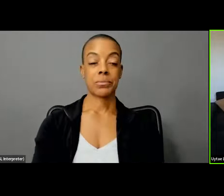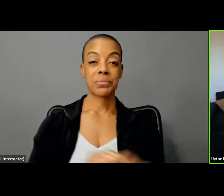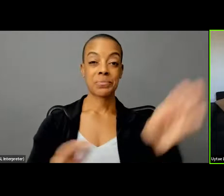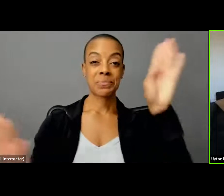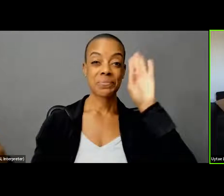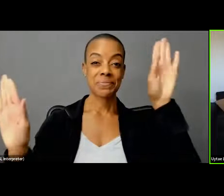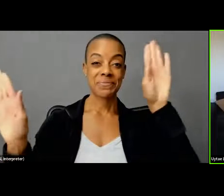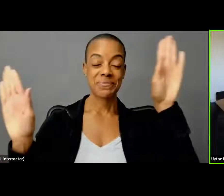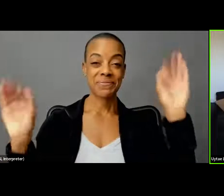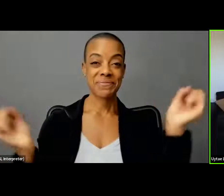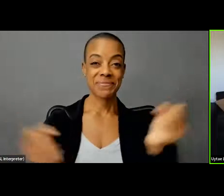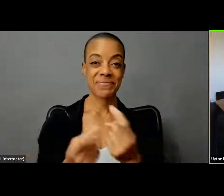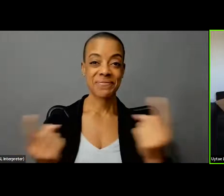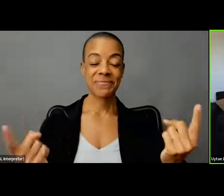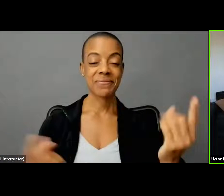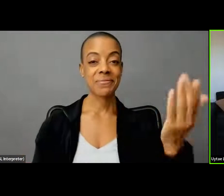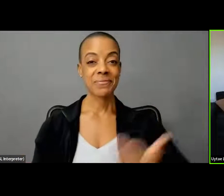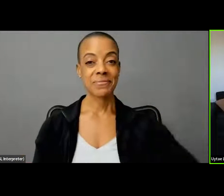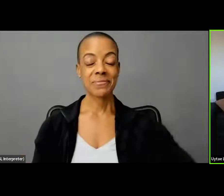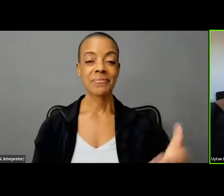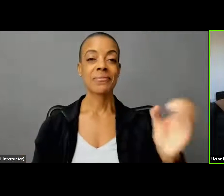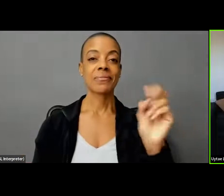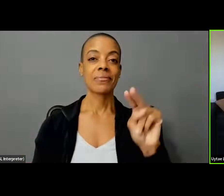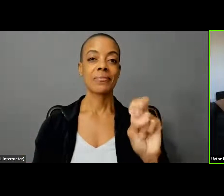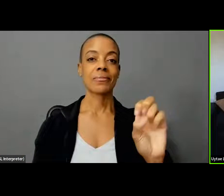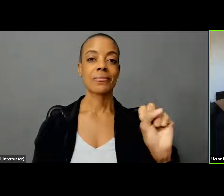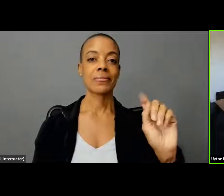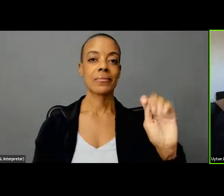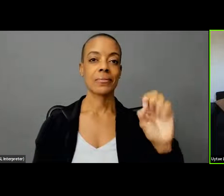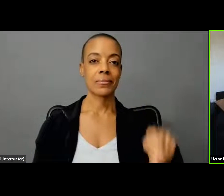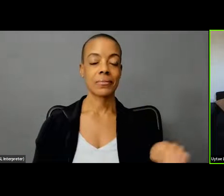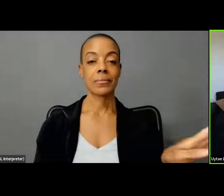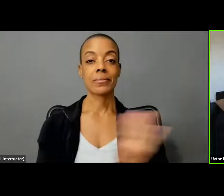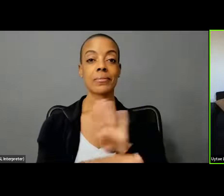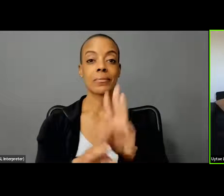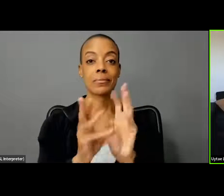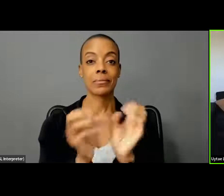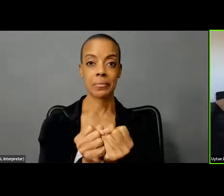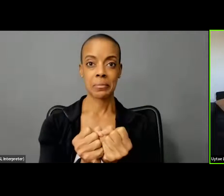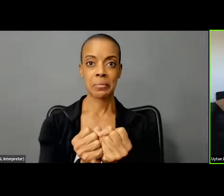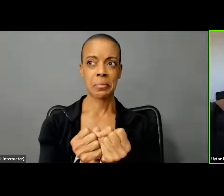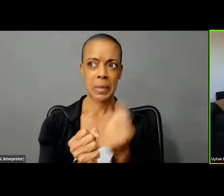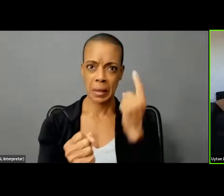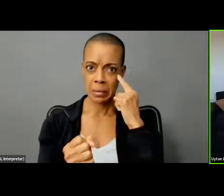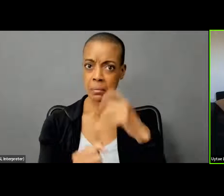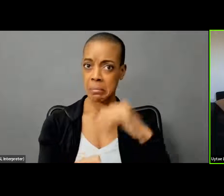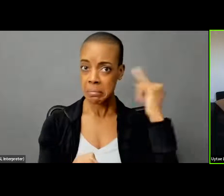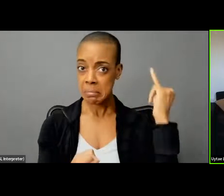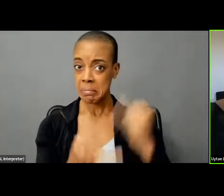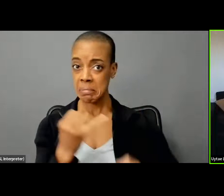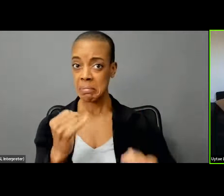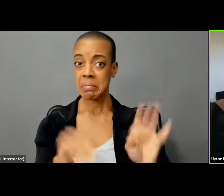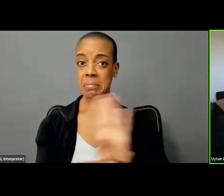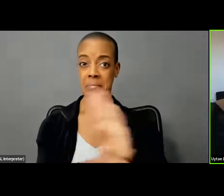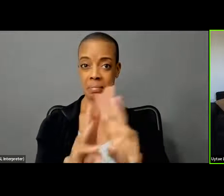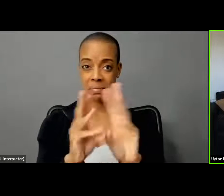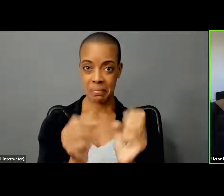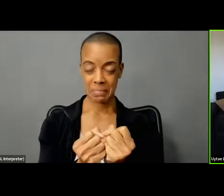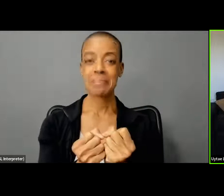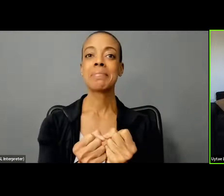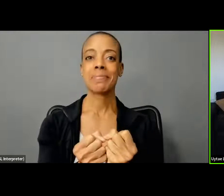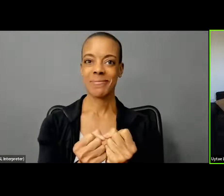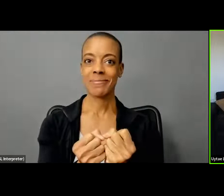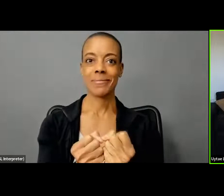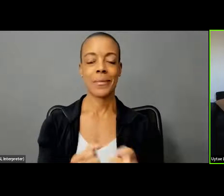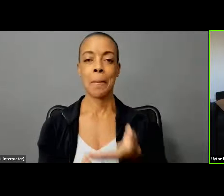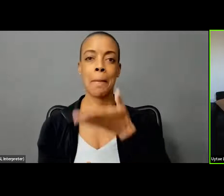Welcome to the One Stop Business Workshop. From what I understand, the final One Stop Business Workshop of the series. I see that they've saved the